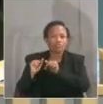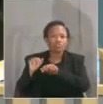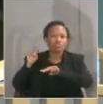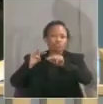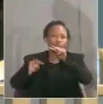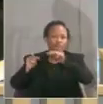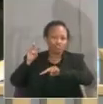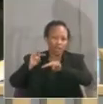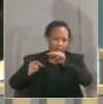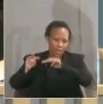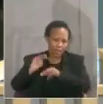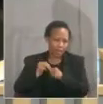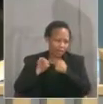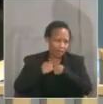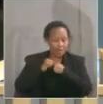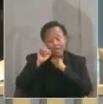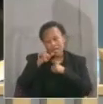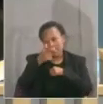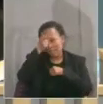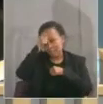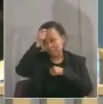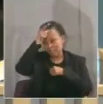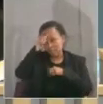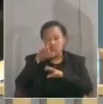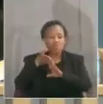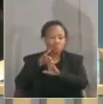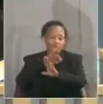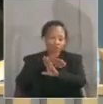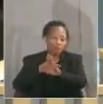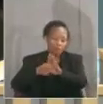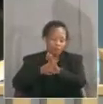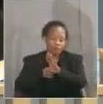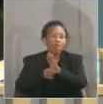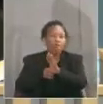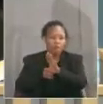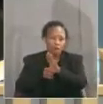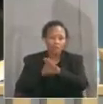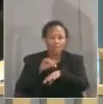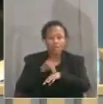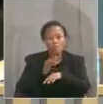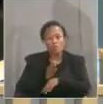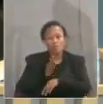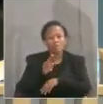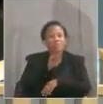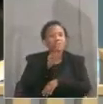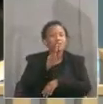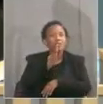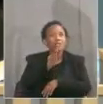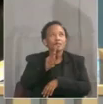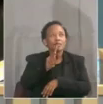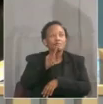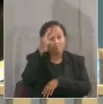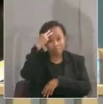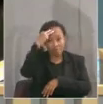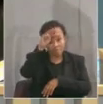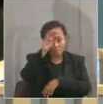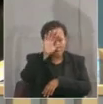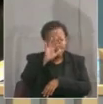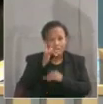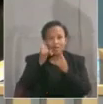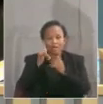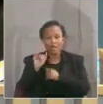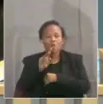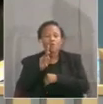entail? As I understood your earlier answer, you were based in Pretoria and the PKTT operated in